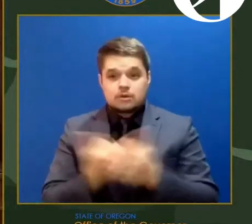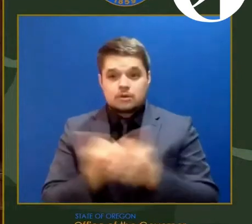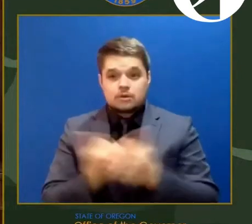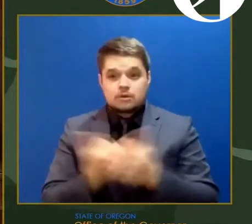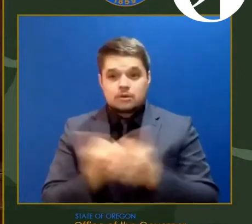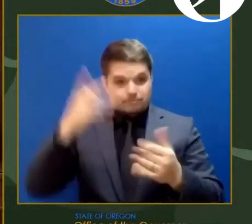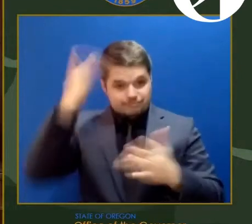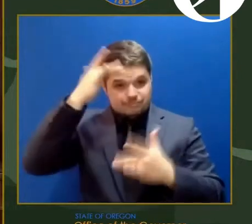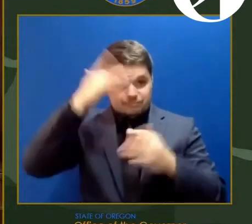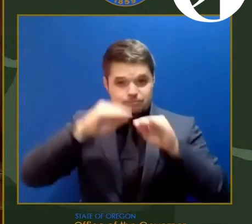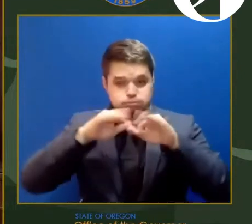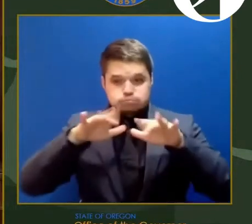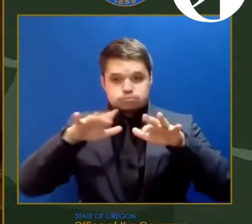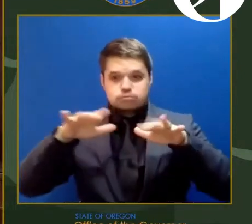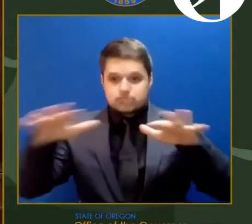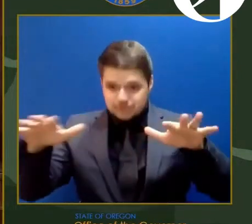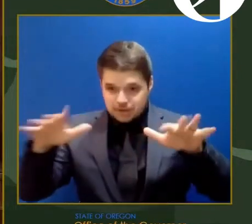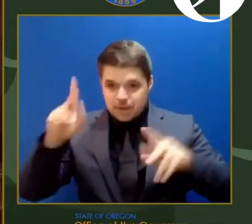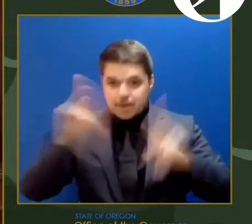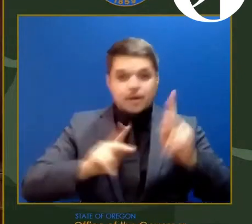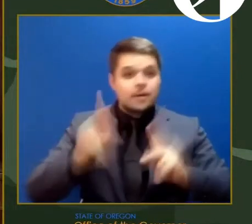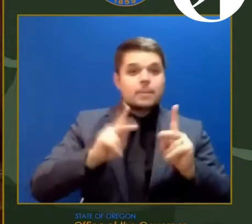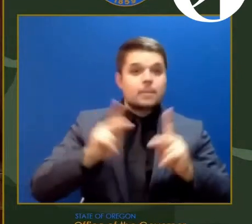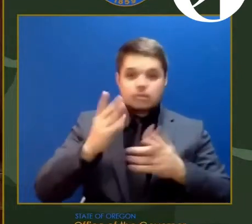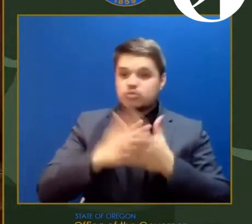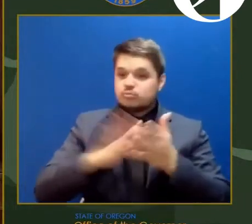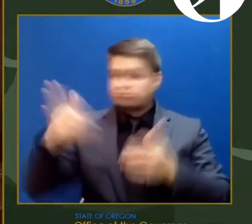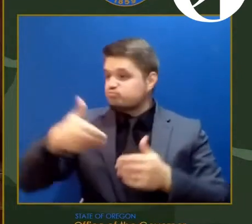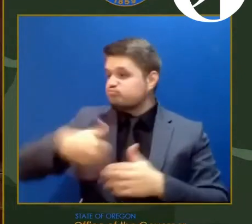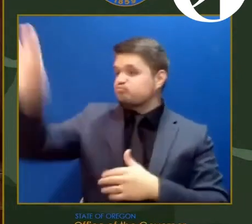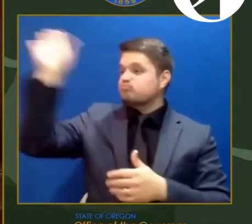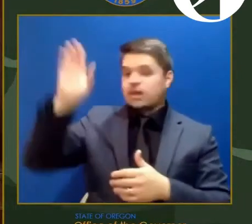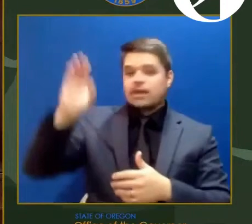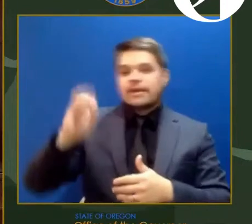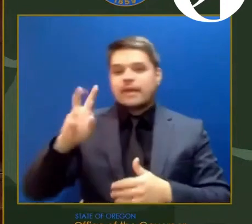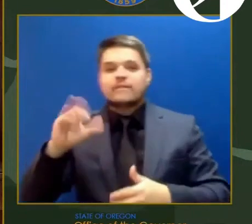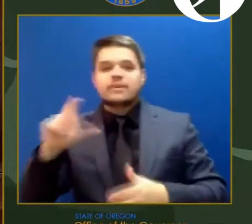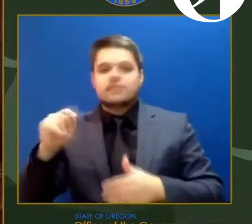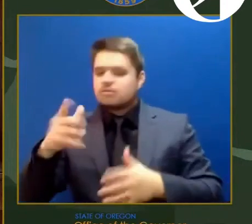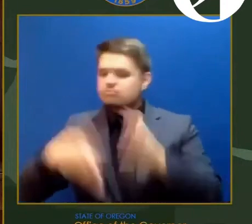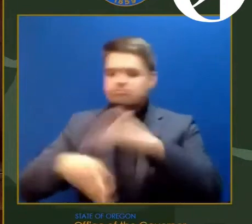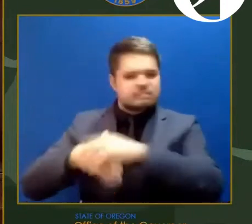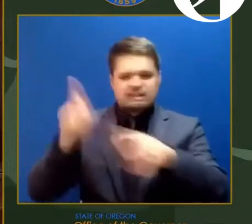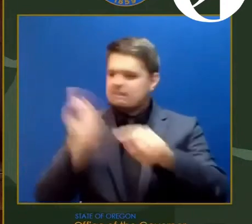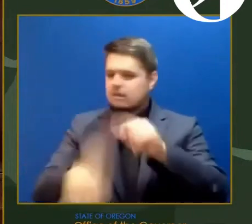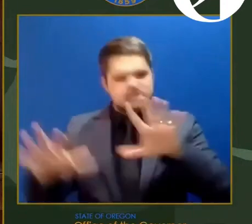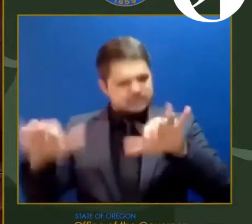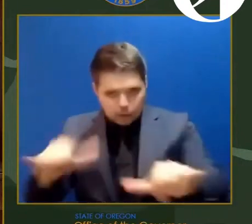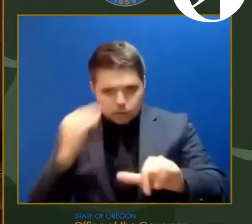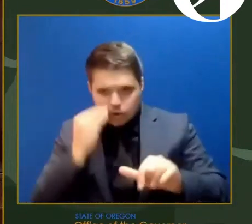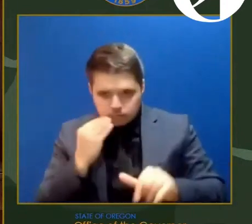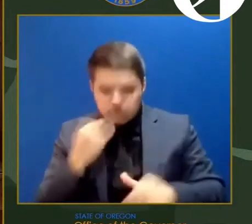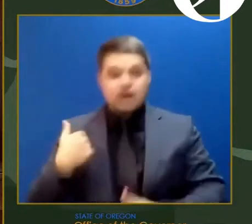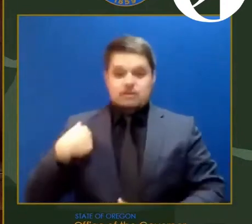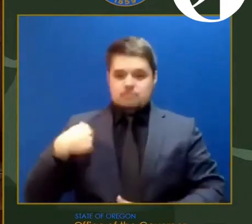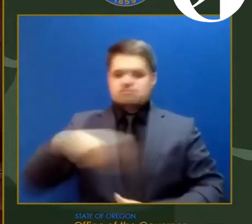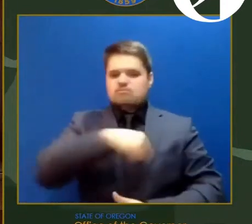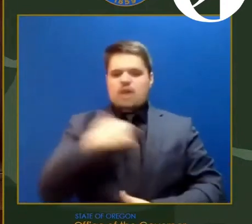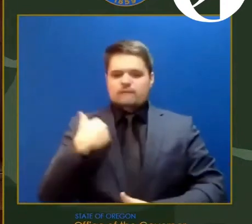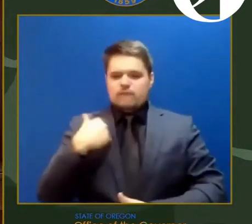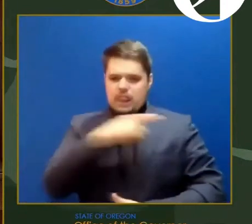In Oregon, it was a team effort by the legislature and my administration to ensure that this did not